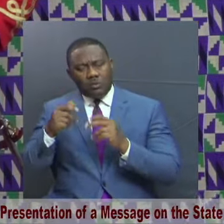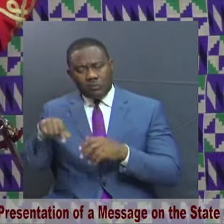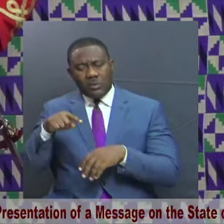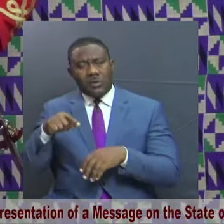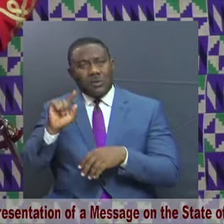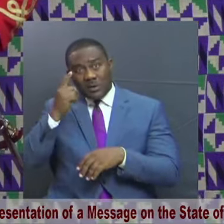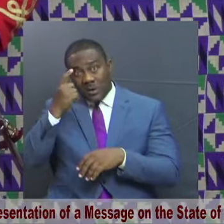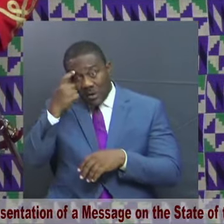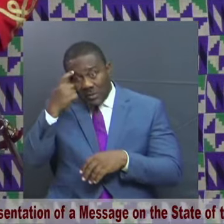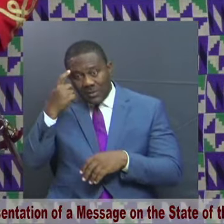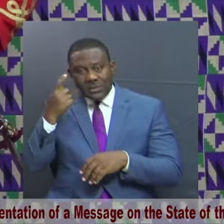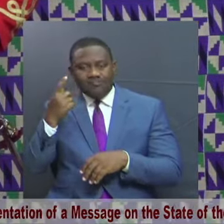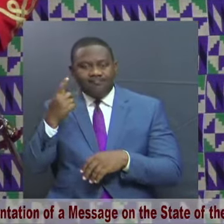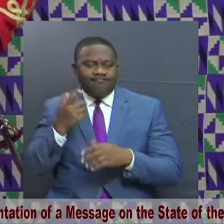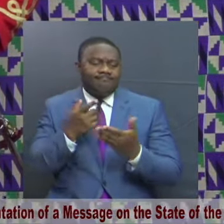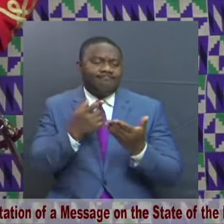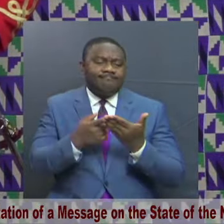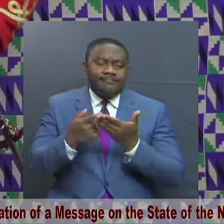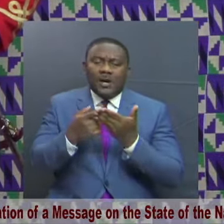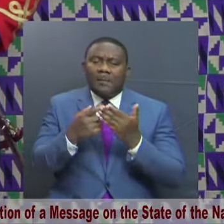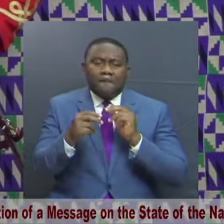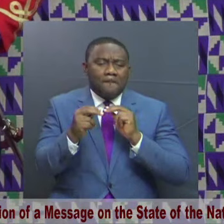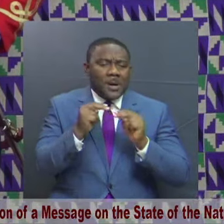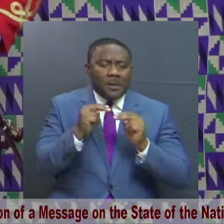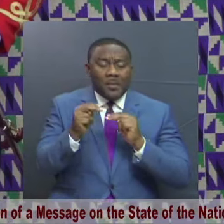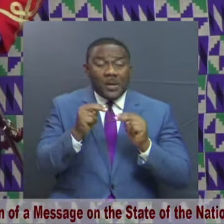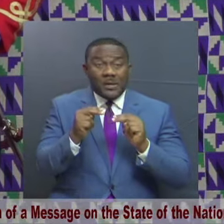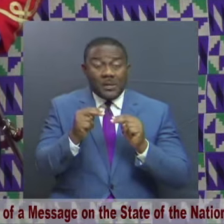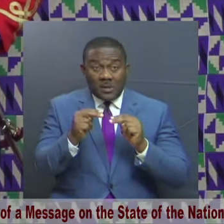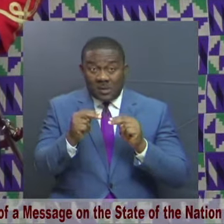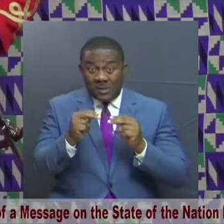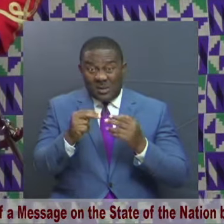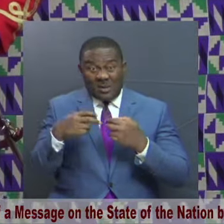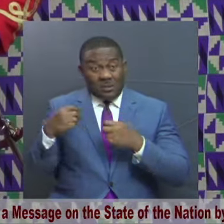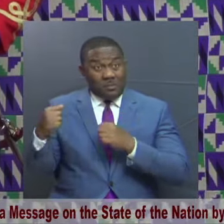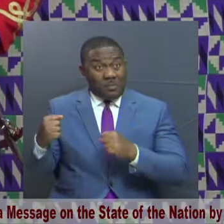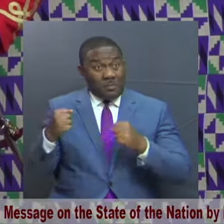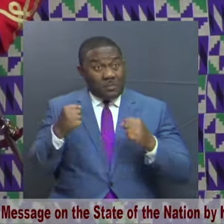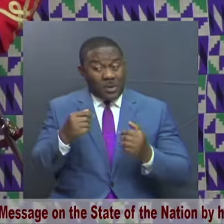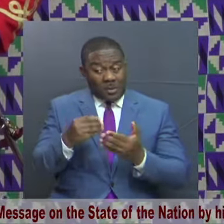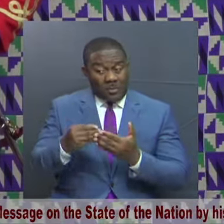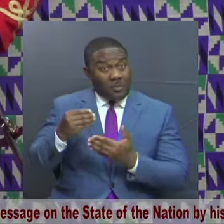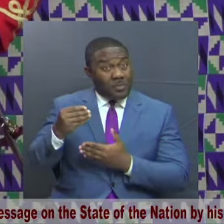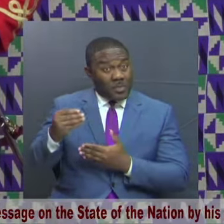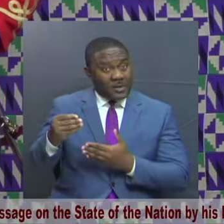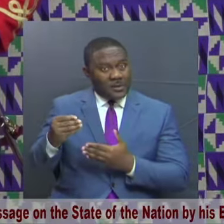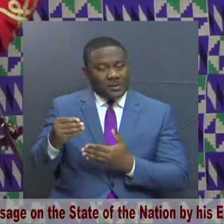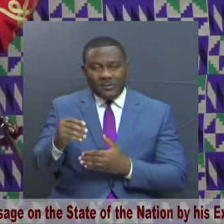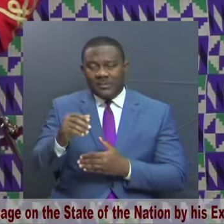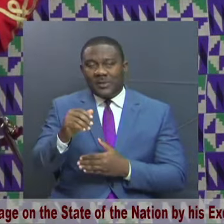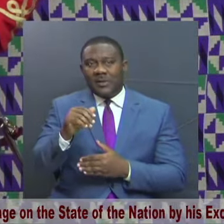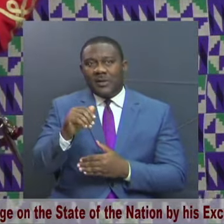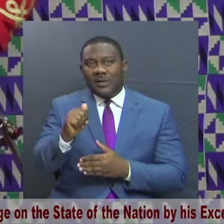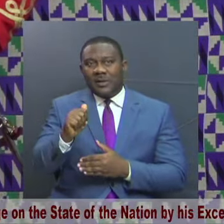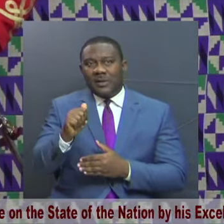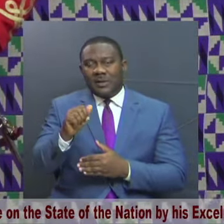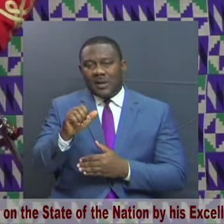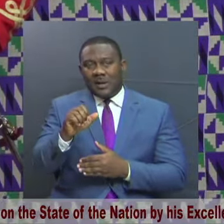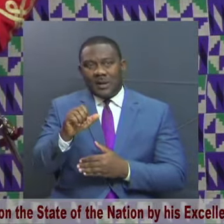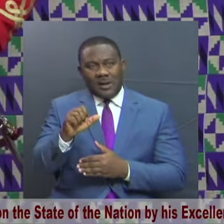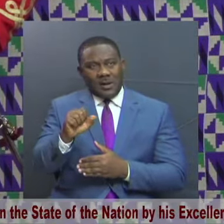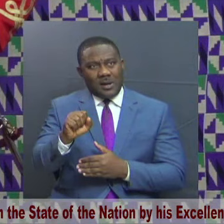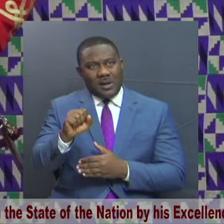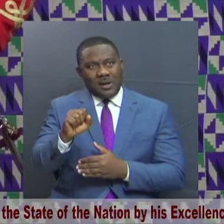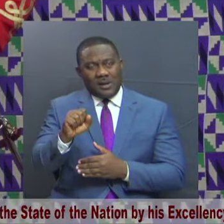Headline terms for the restructuring of power purchase agreements and areas with AXA amandi